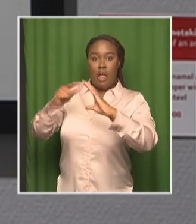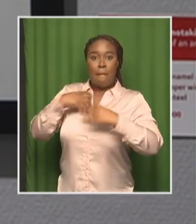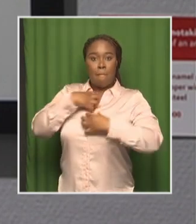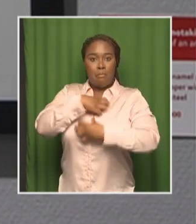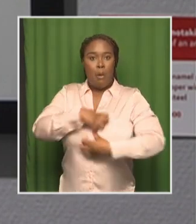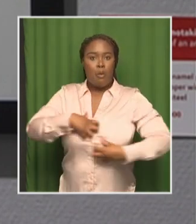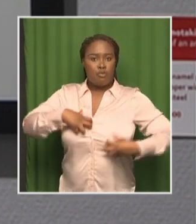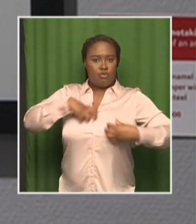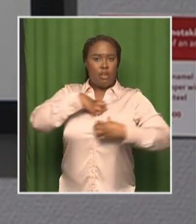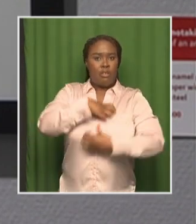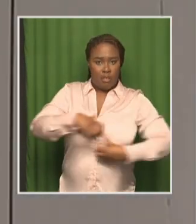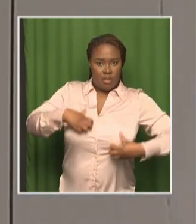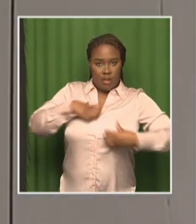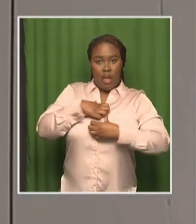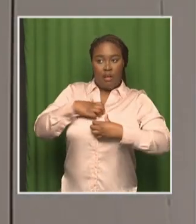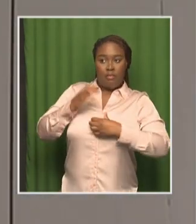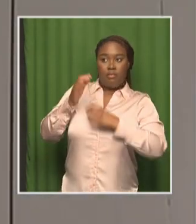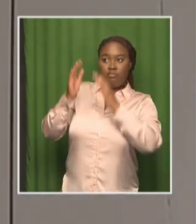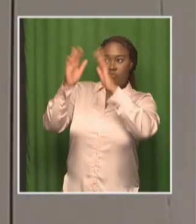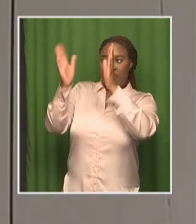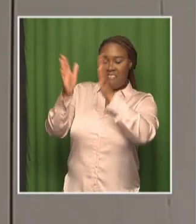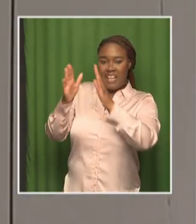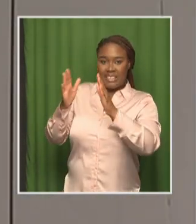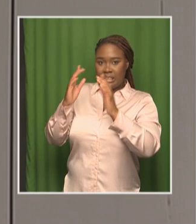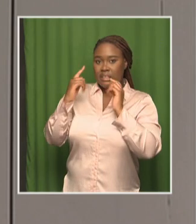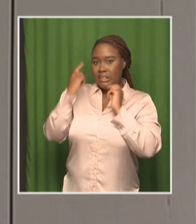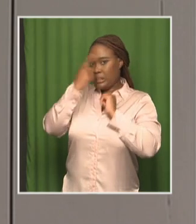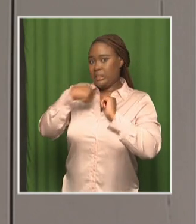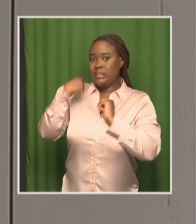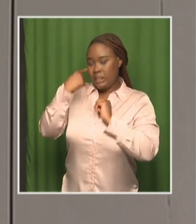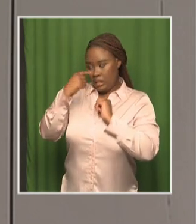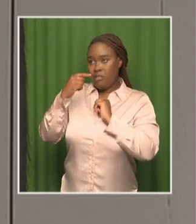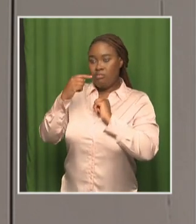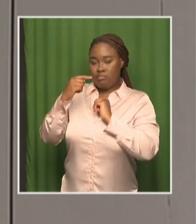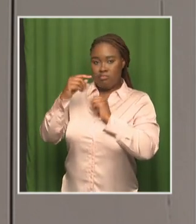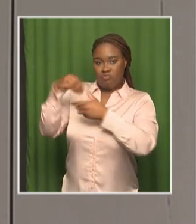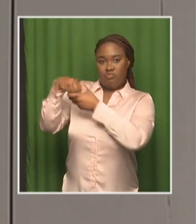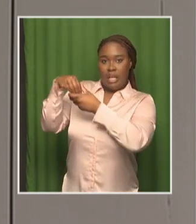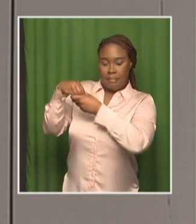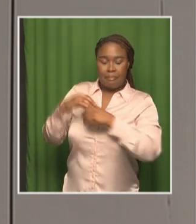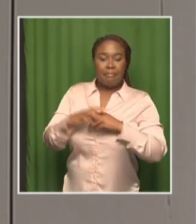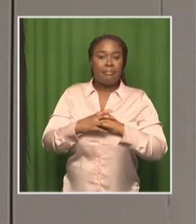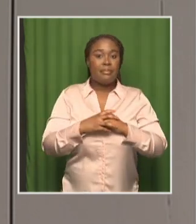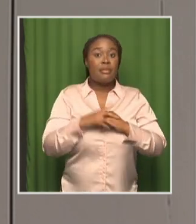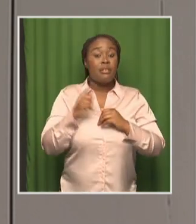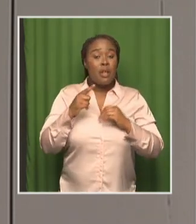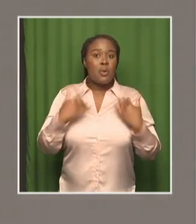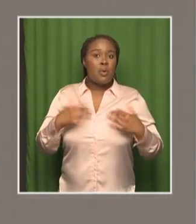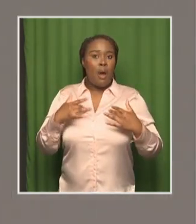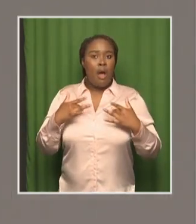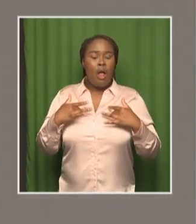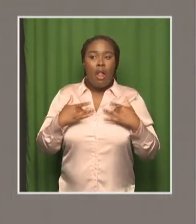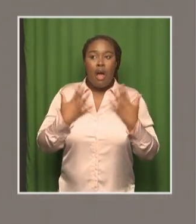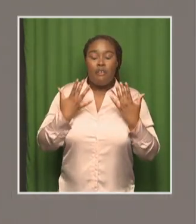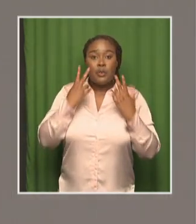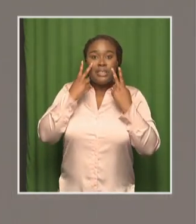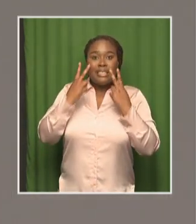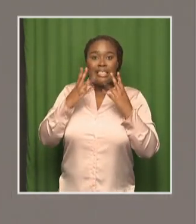of the human experience. The faces depicted artwork are full of life, conveying